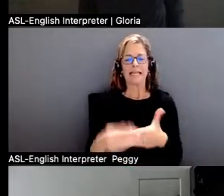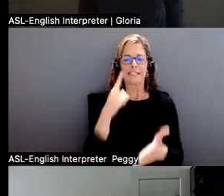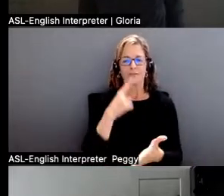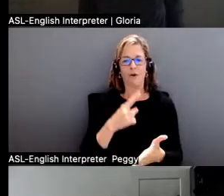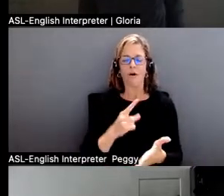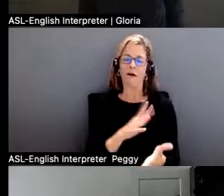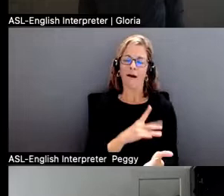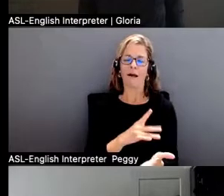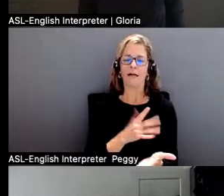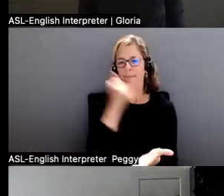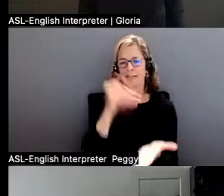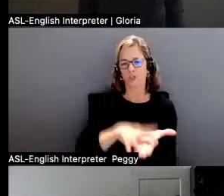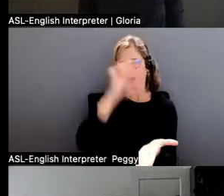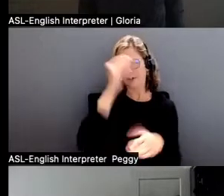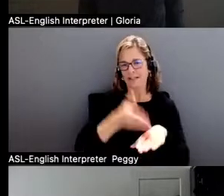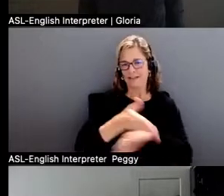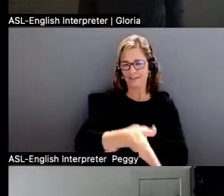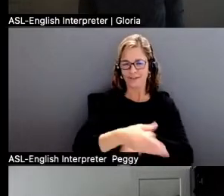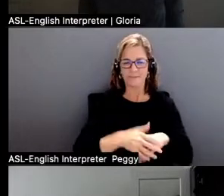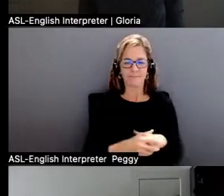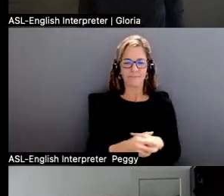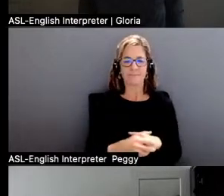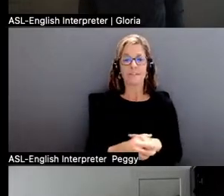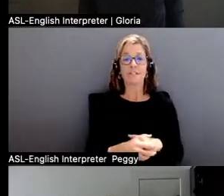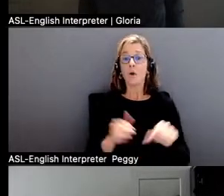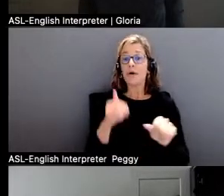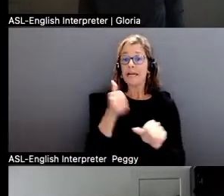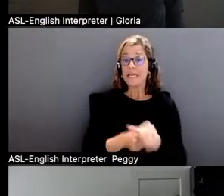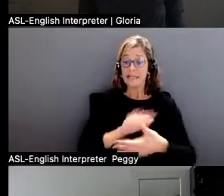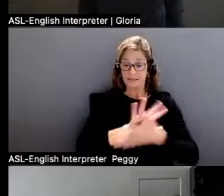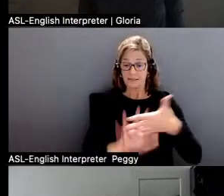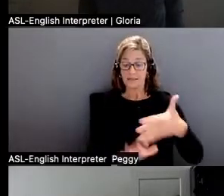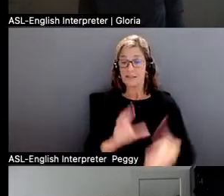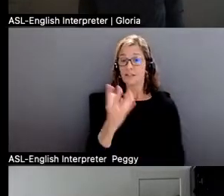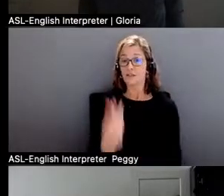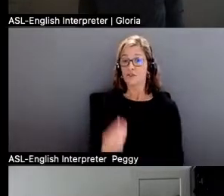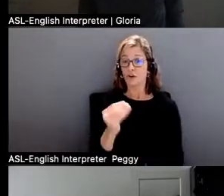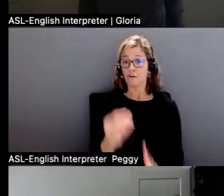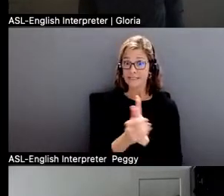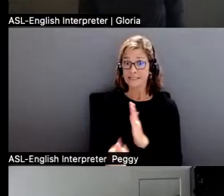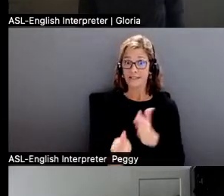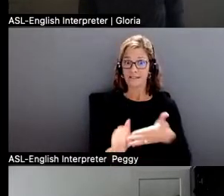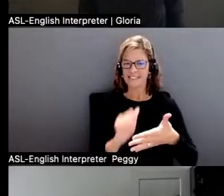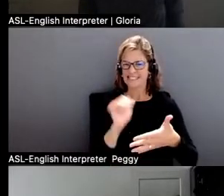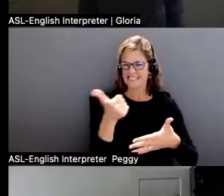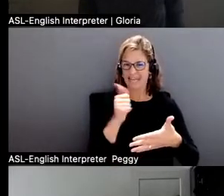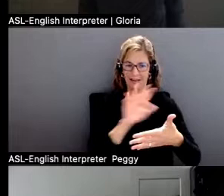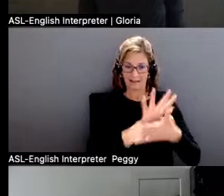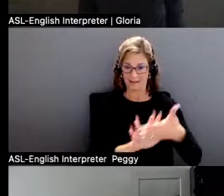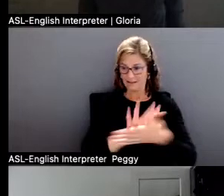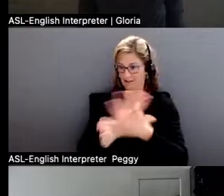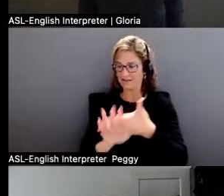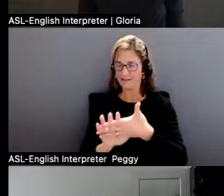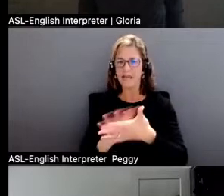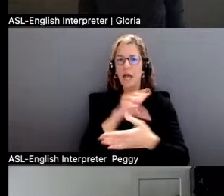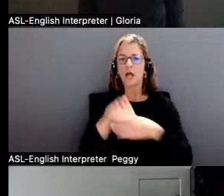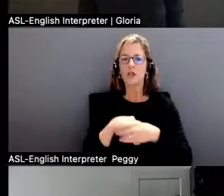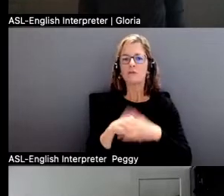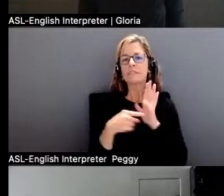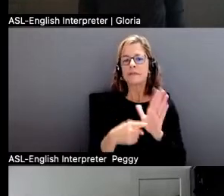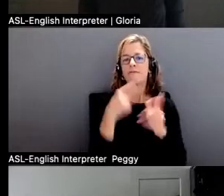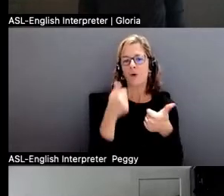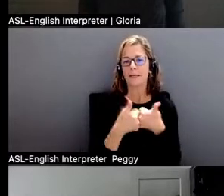or sometimes more than one game, for each of the soft skills that we cover. And it includes all of the debrief